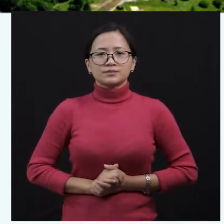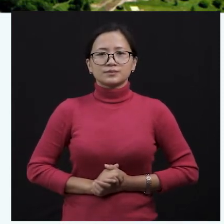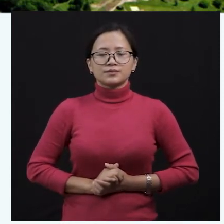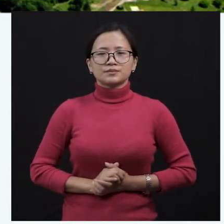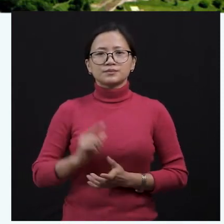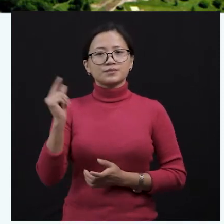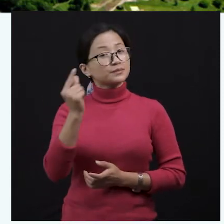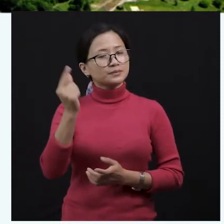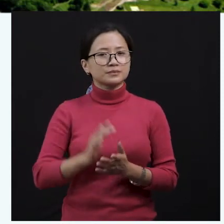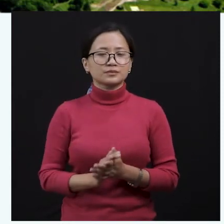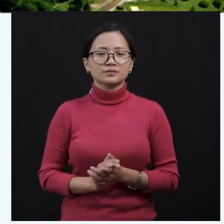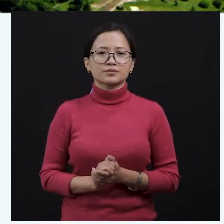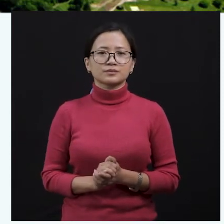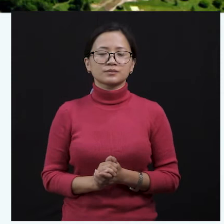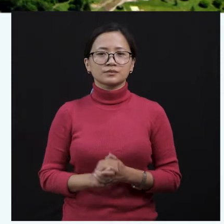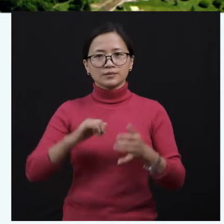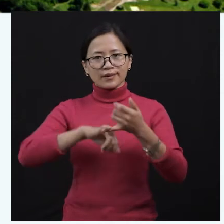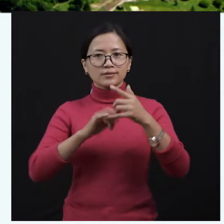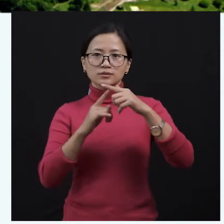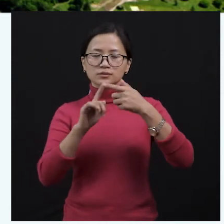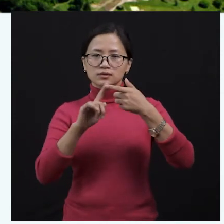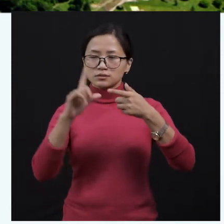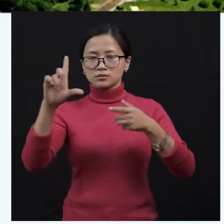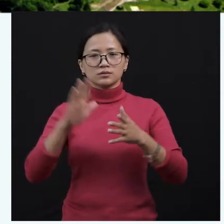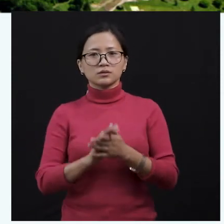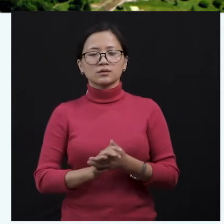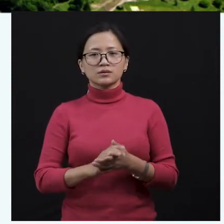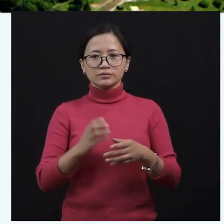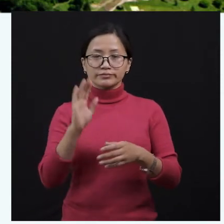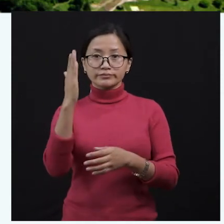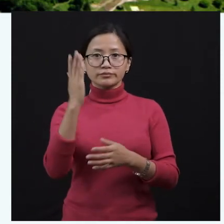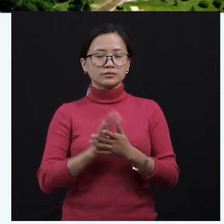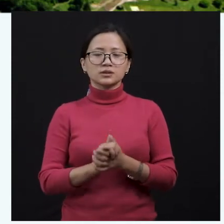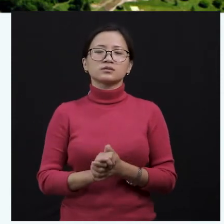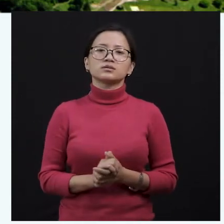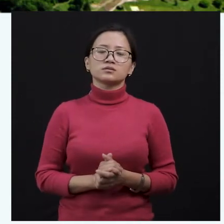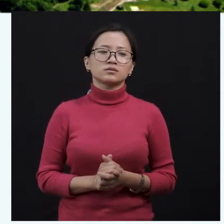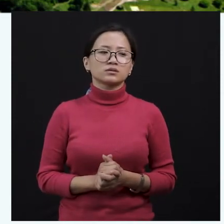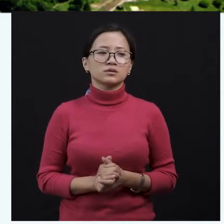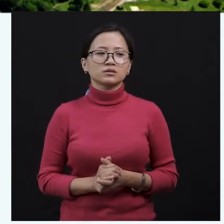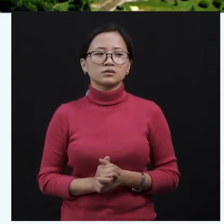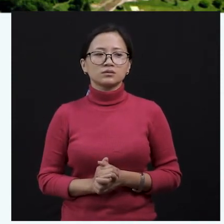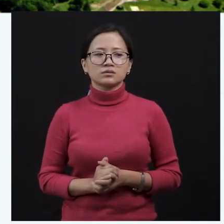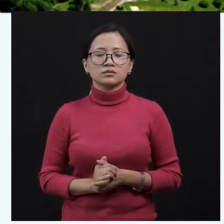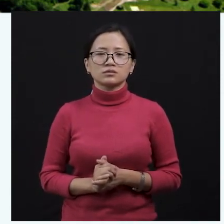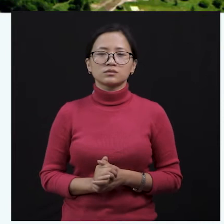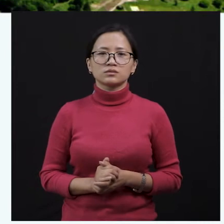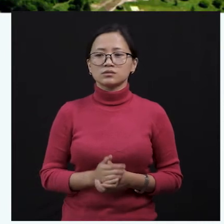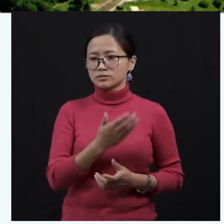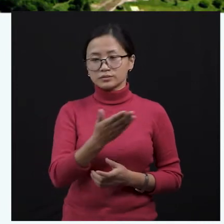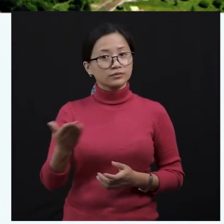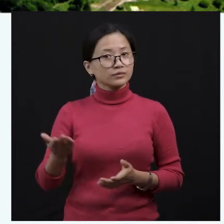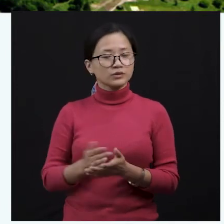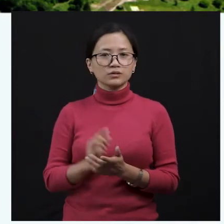It is used for producing steel in blast furnace. So these